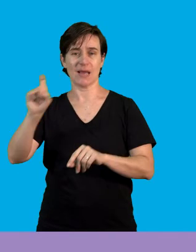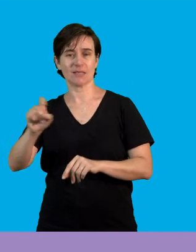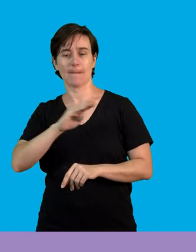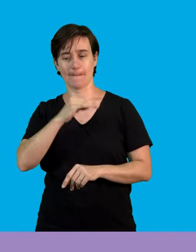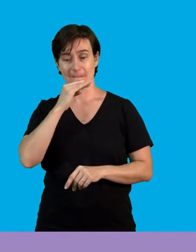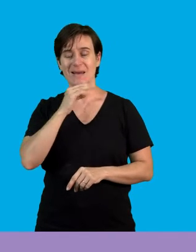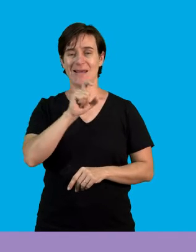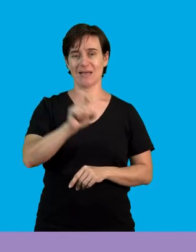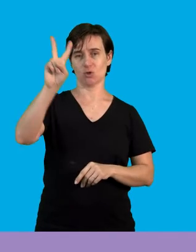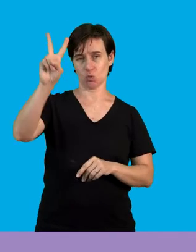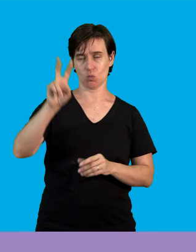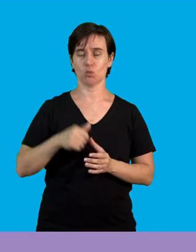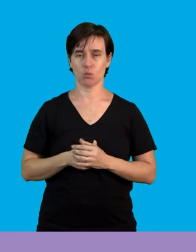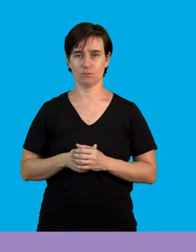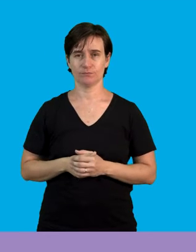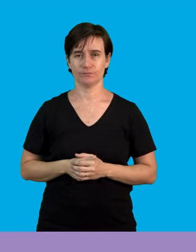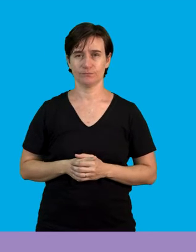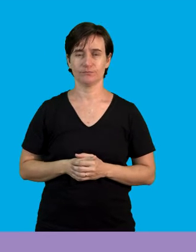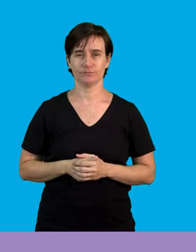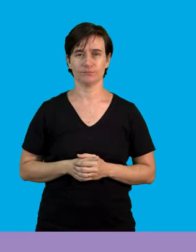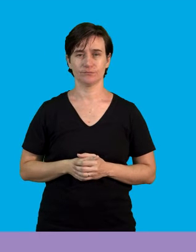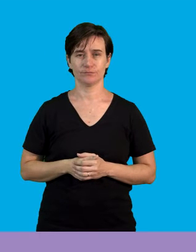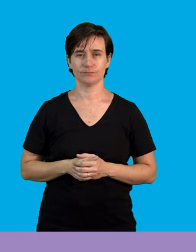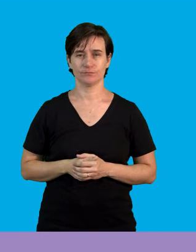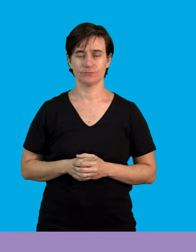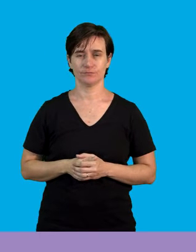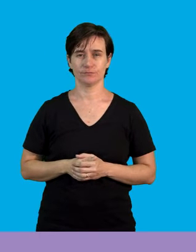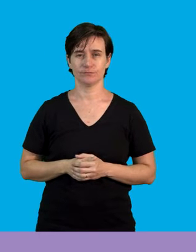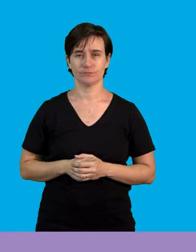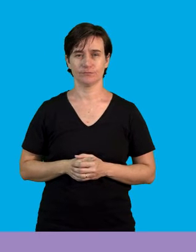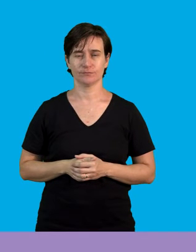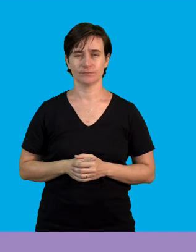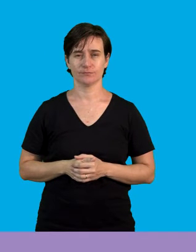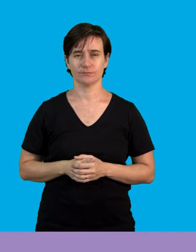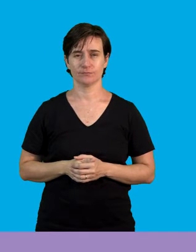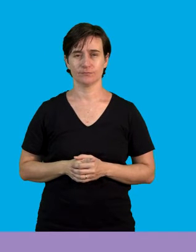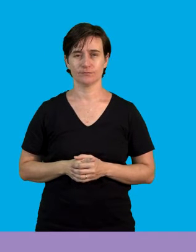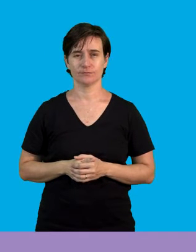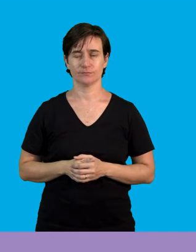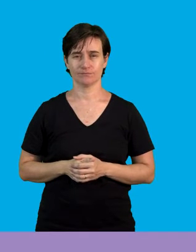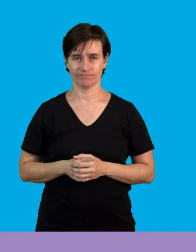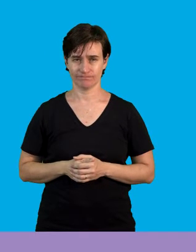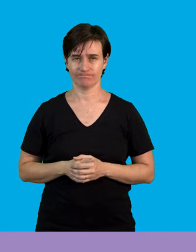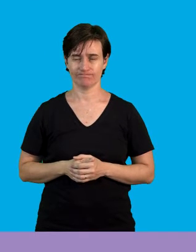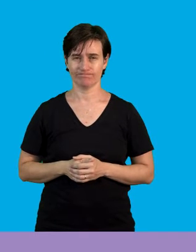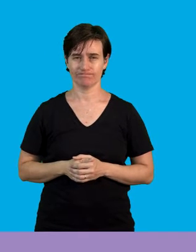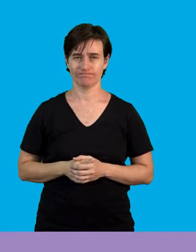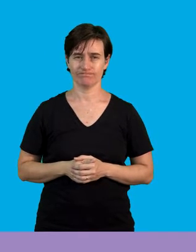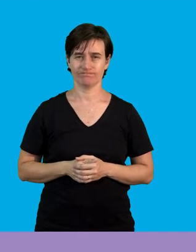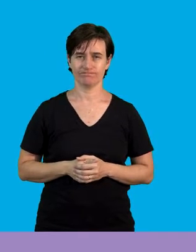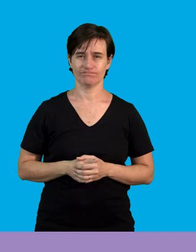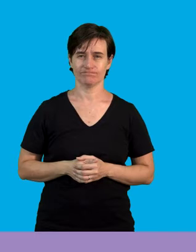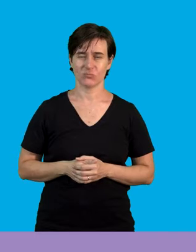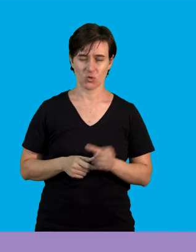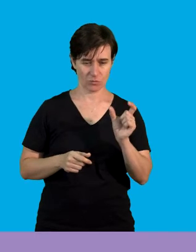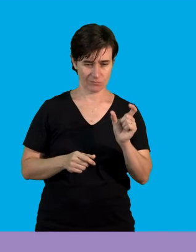to the exponent 1, which we do not write mathematically, but we know it is there. And when we add that